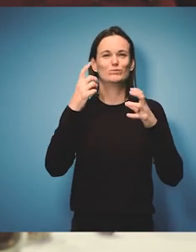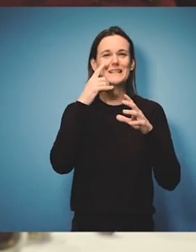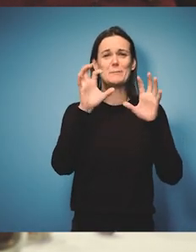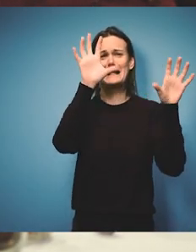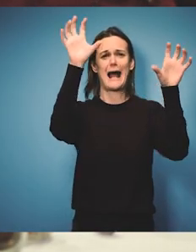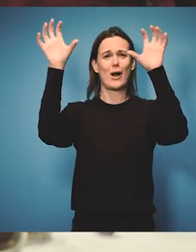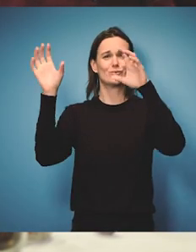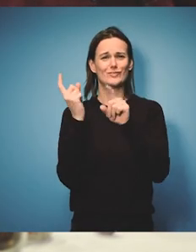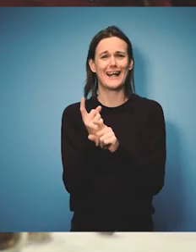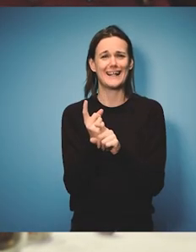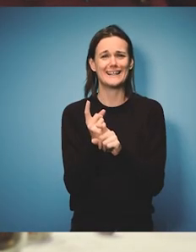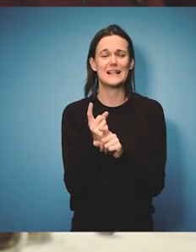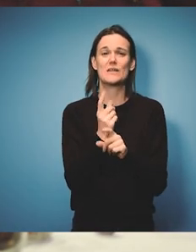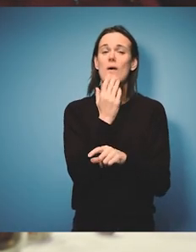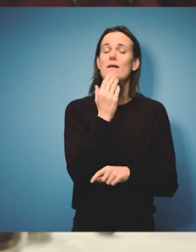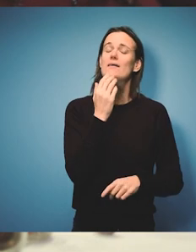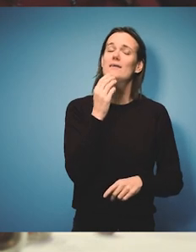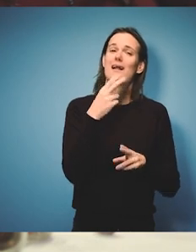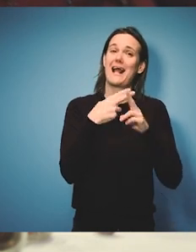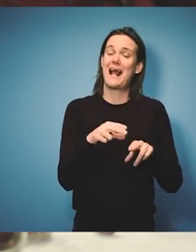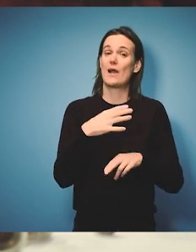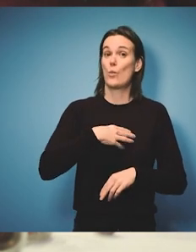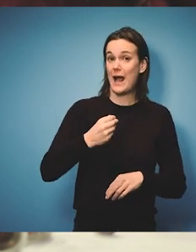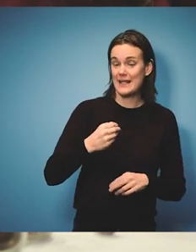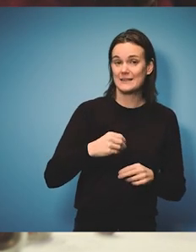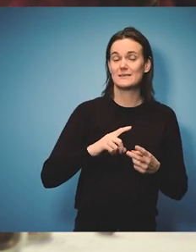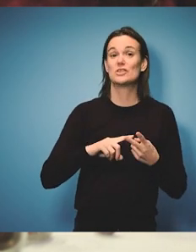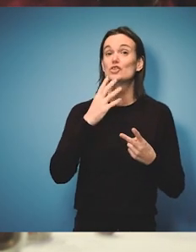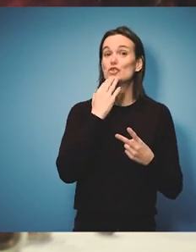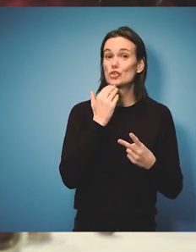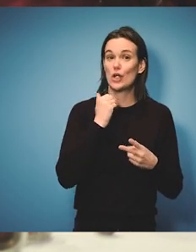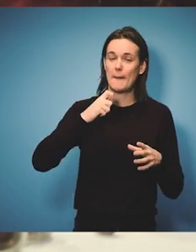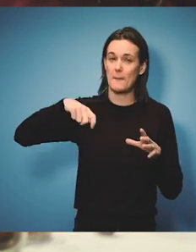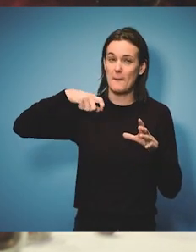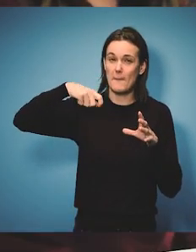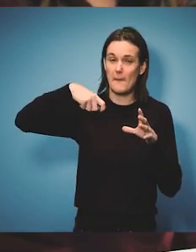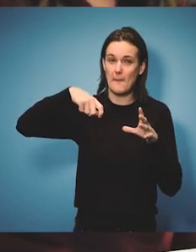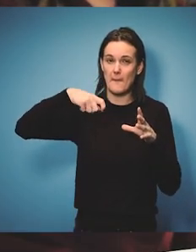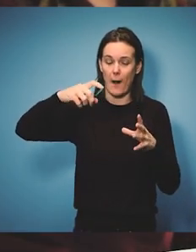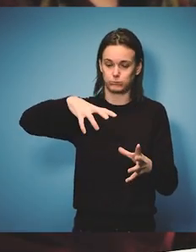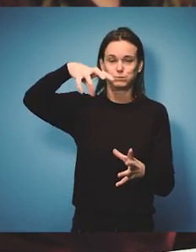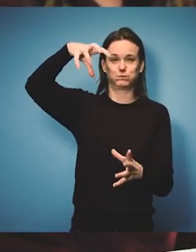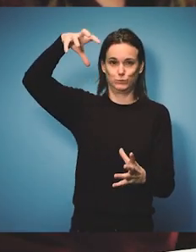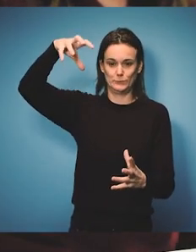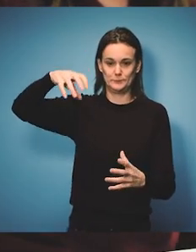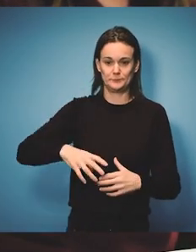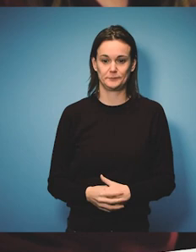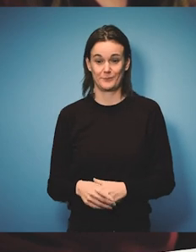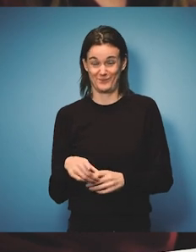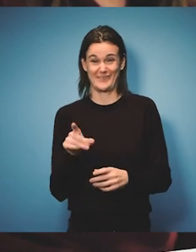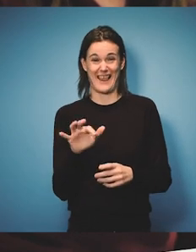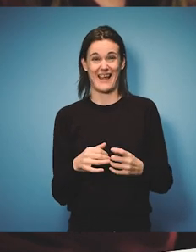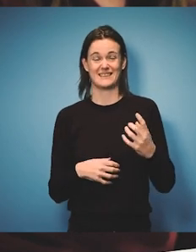like a little fluffy cloud. So it's egg whites and sugar, and we whisk them all in to get these really nice stiff peaks, and I'm gonna show you right now.